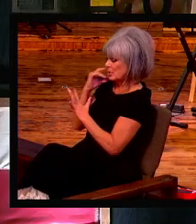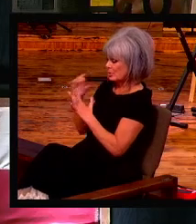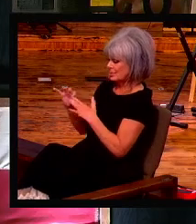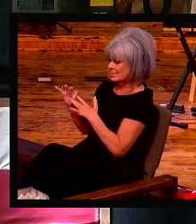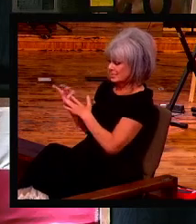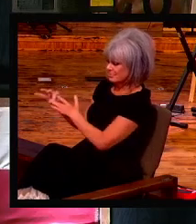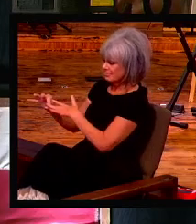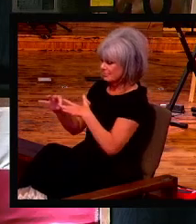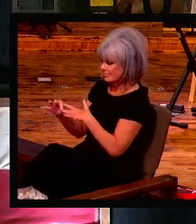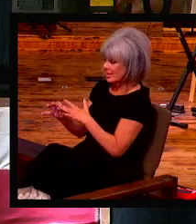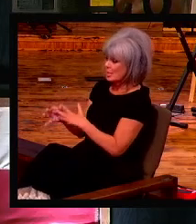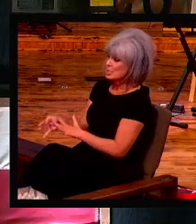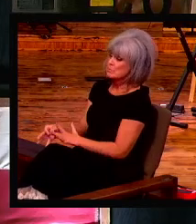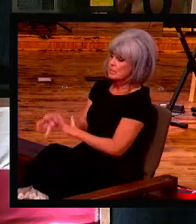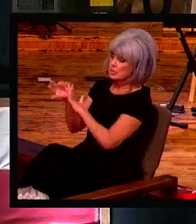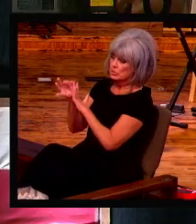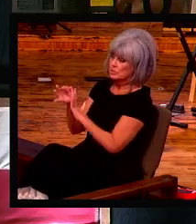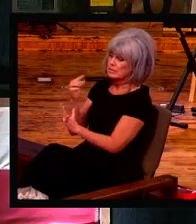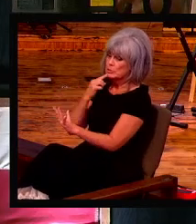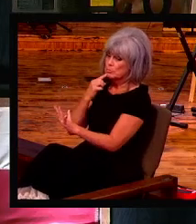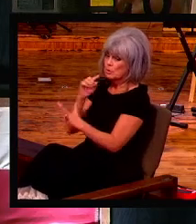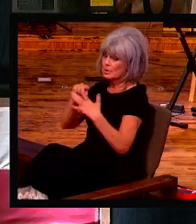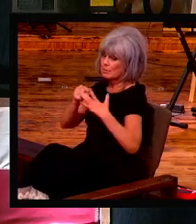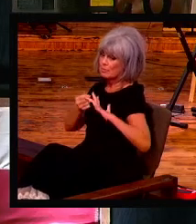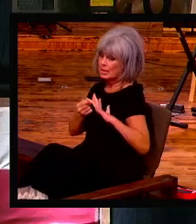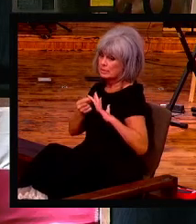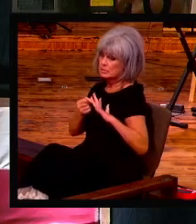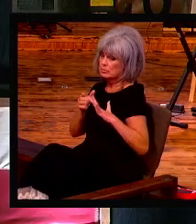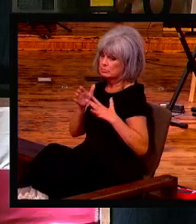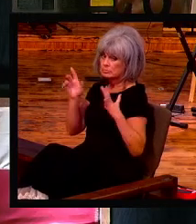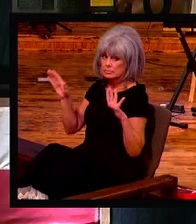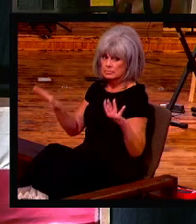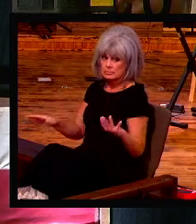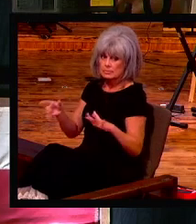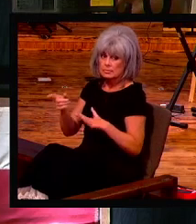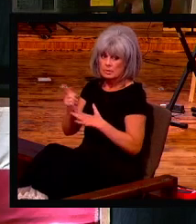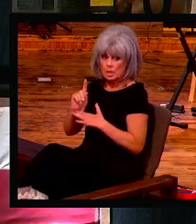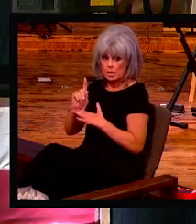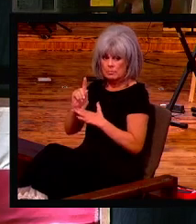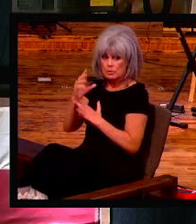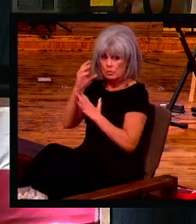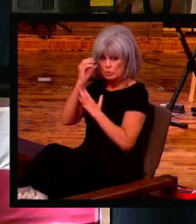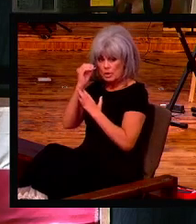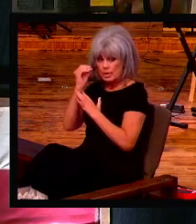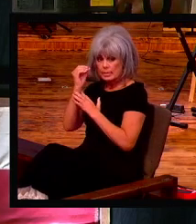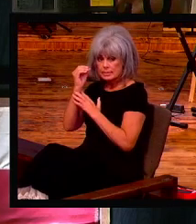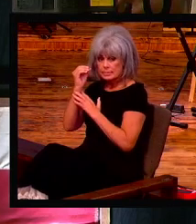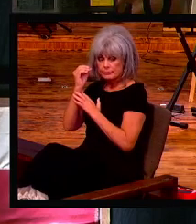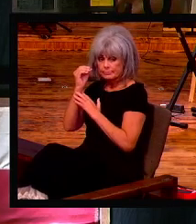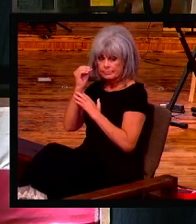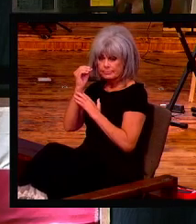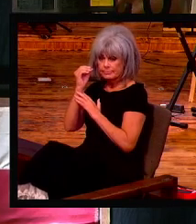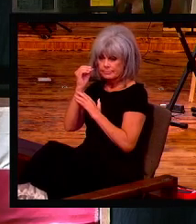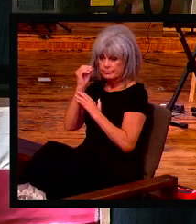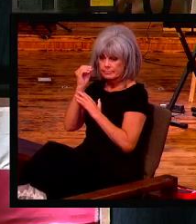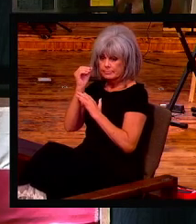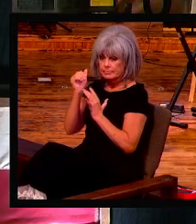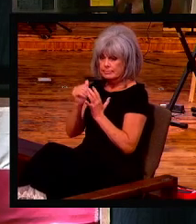it comes to pain, hurt, or disappointment. So just take a moment right now, if you don't mind. I'm going to have you close your eyes again.